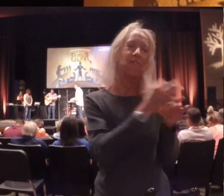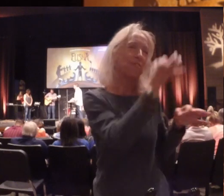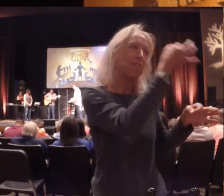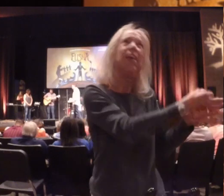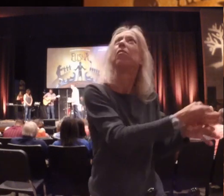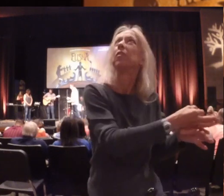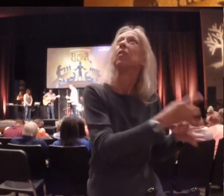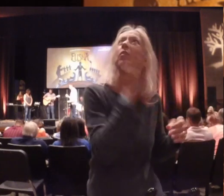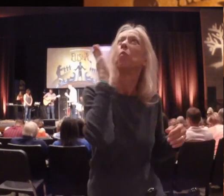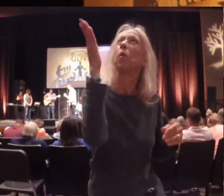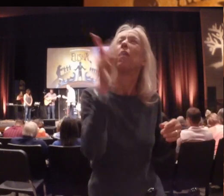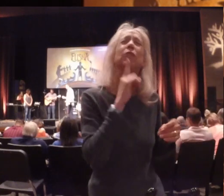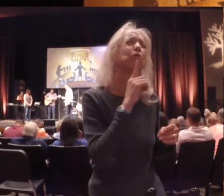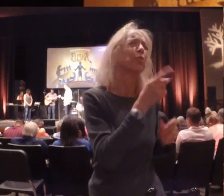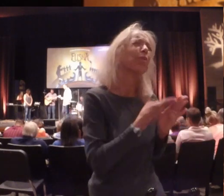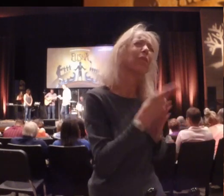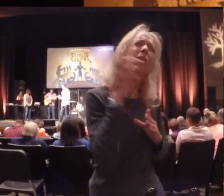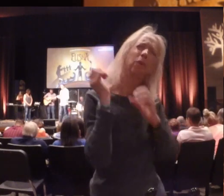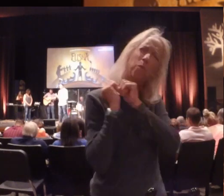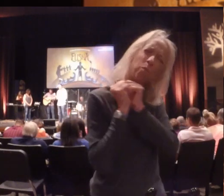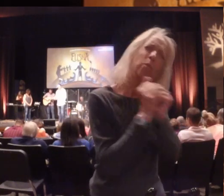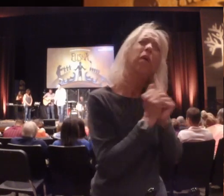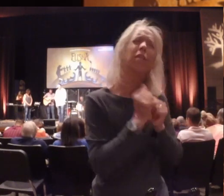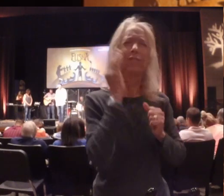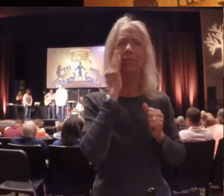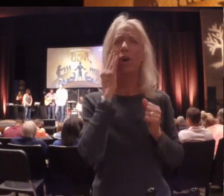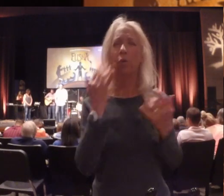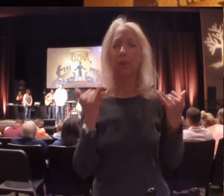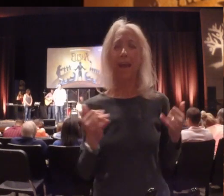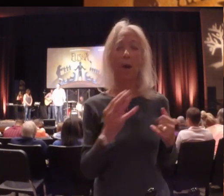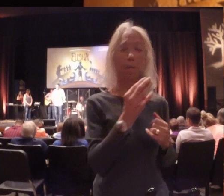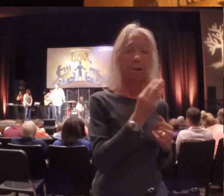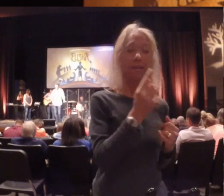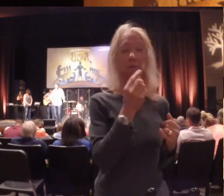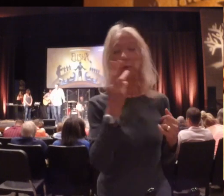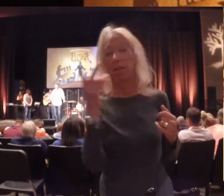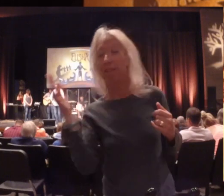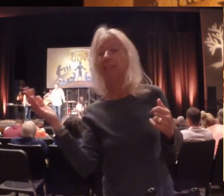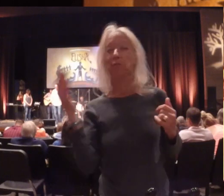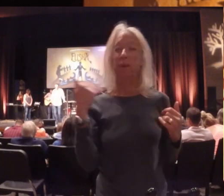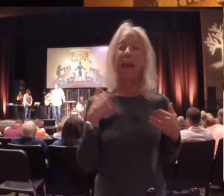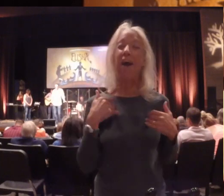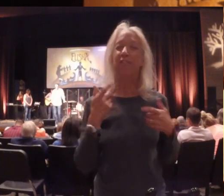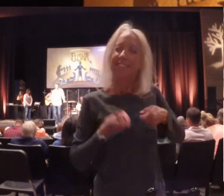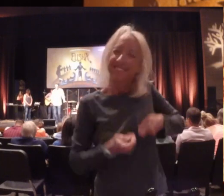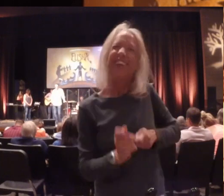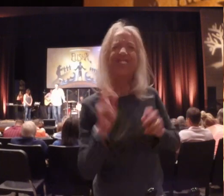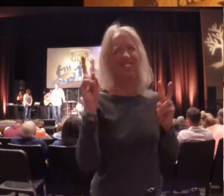is faithful and true, God. And Lord, we know you're going to be with us as we enter this week. We have things